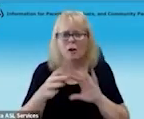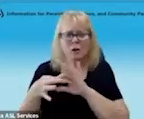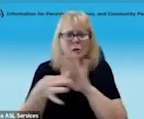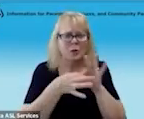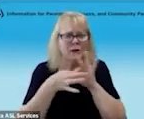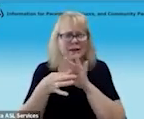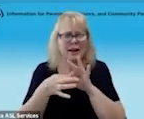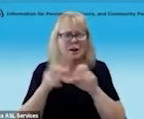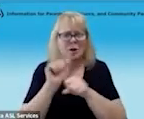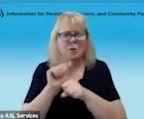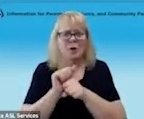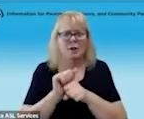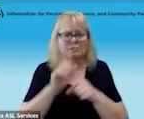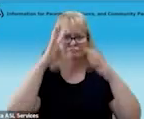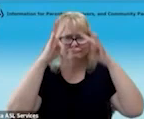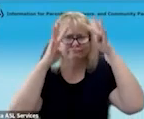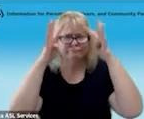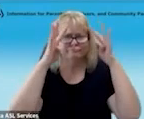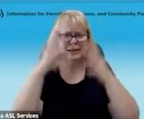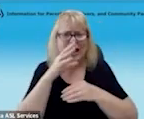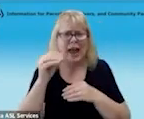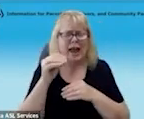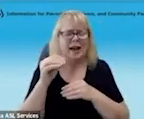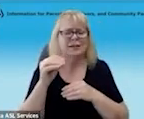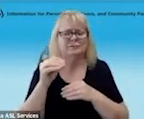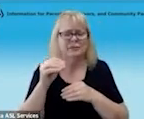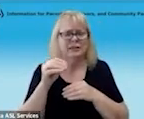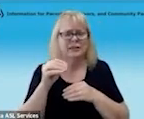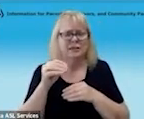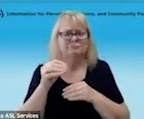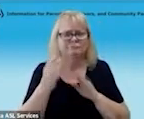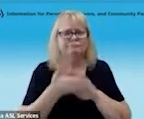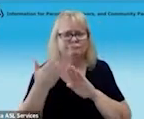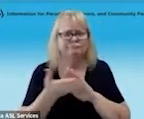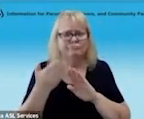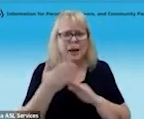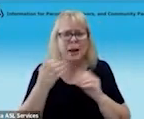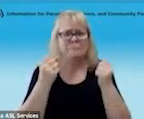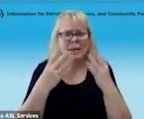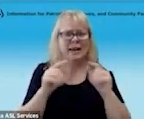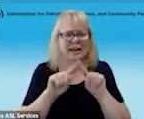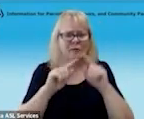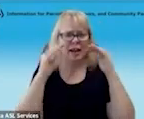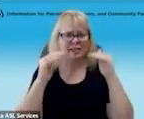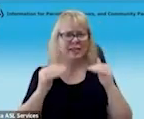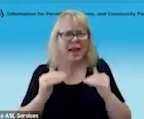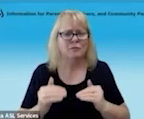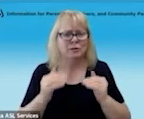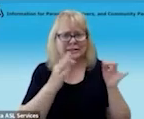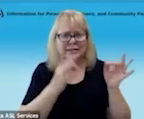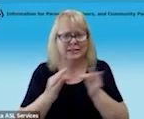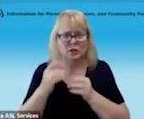of decision-making needed to make today possible. Captain Anitra Johnson and